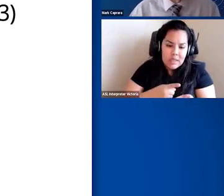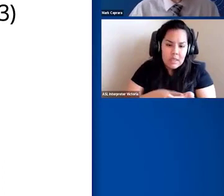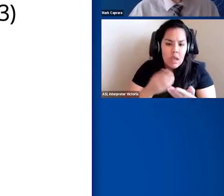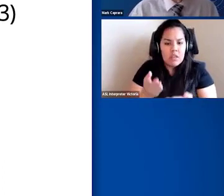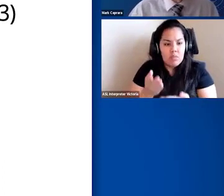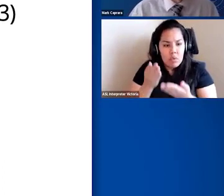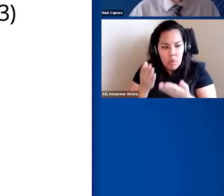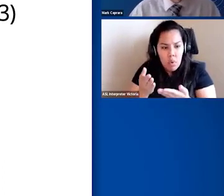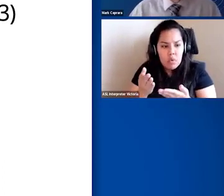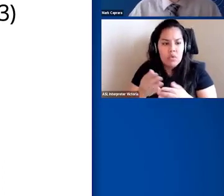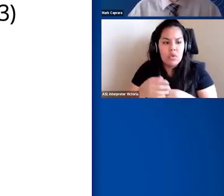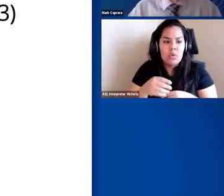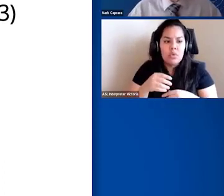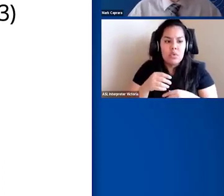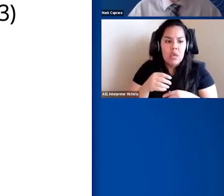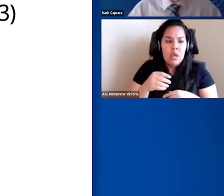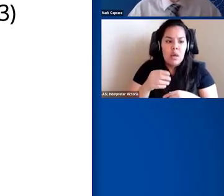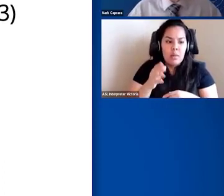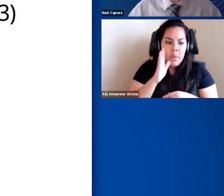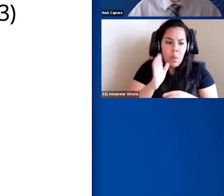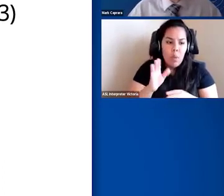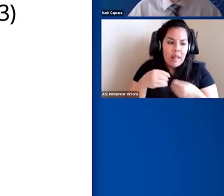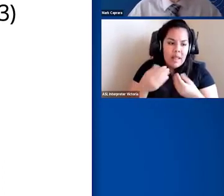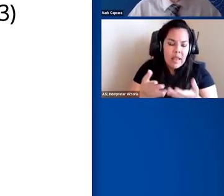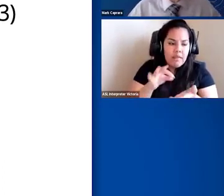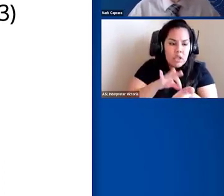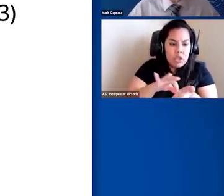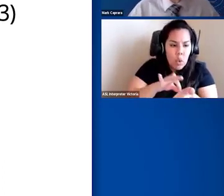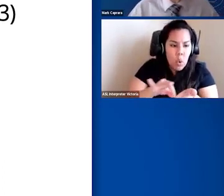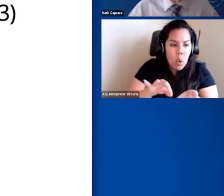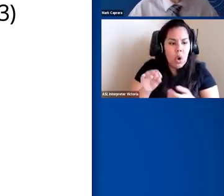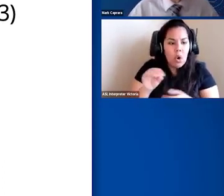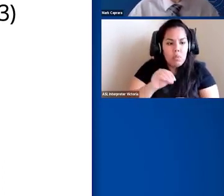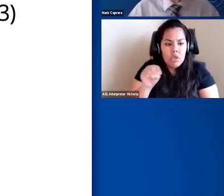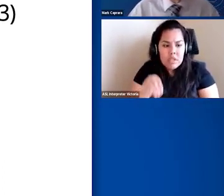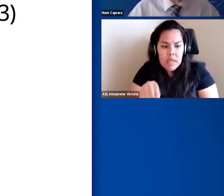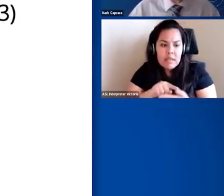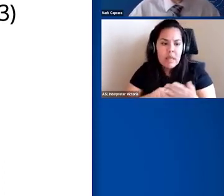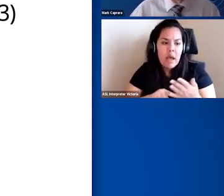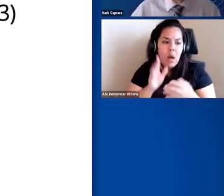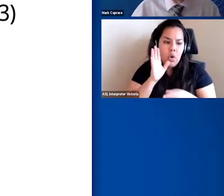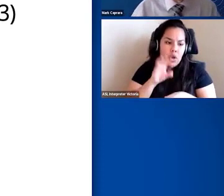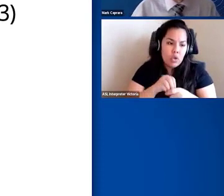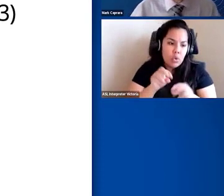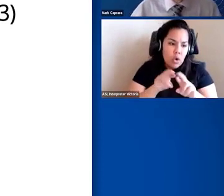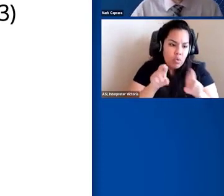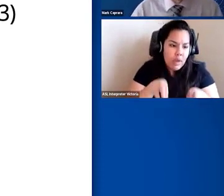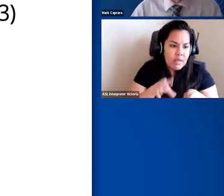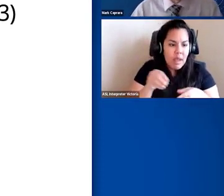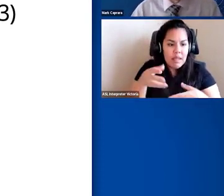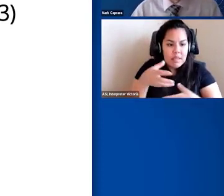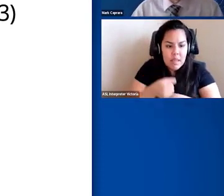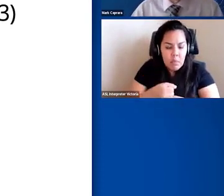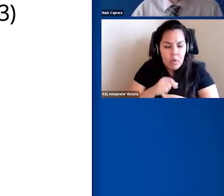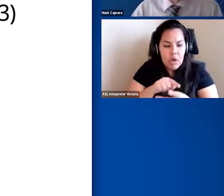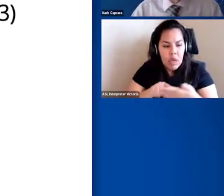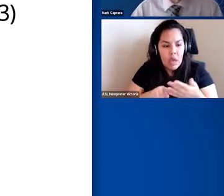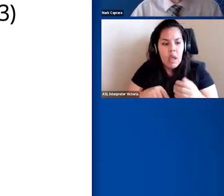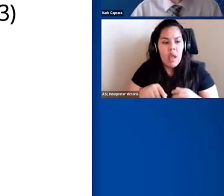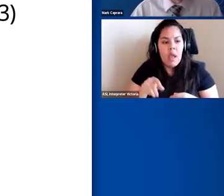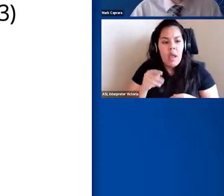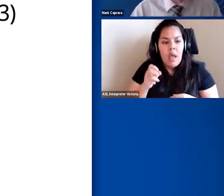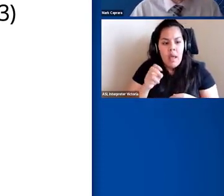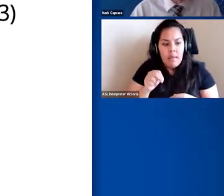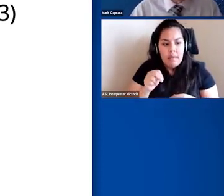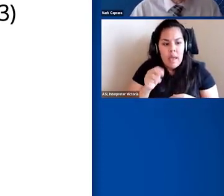and percentile. It will also include a resume and summary of discussion that's prepared by the SRO. And then it'll be followed by 3